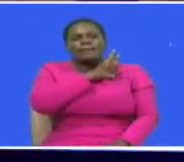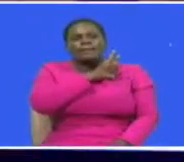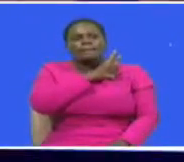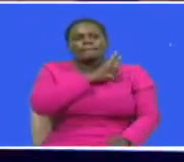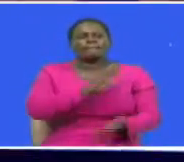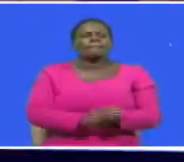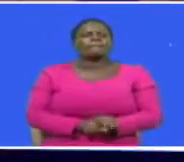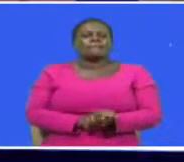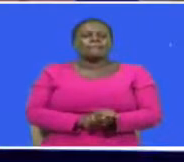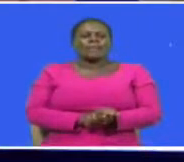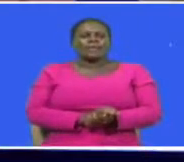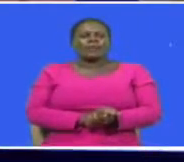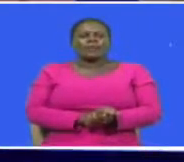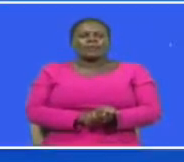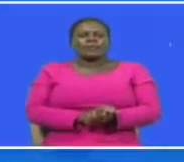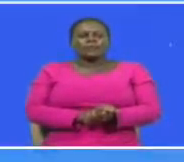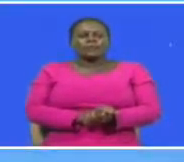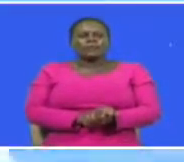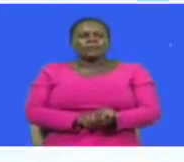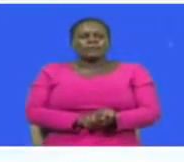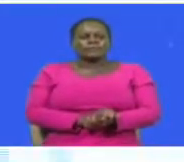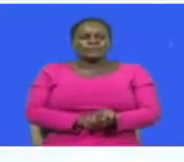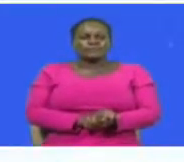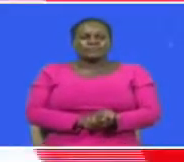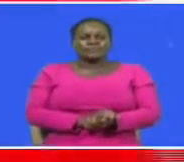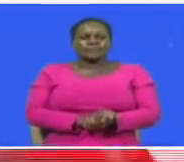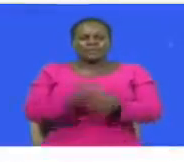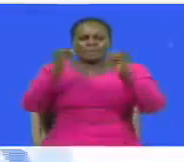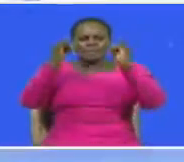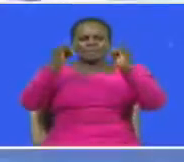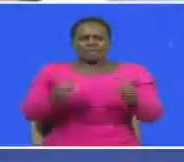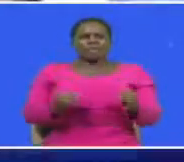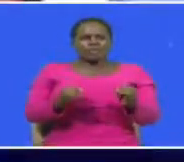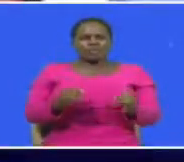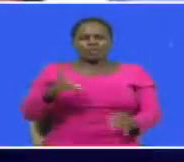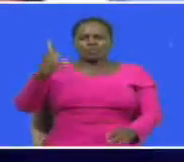Well, away from the ongoing relief efforts, get this, the new director of criminal investigation.